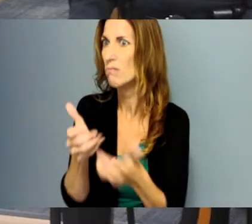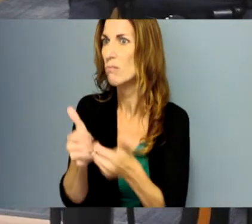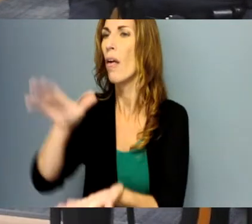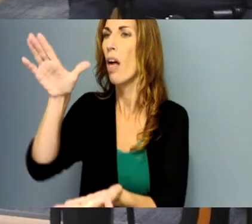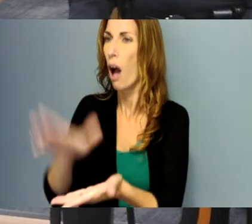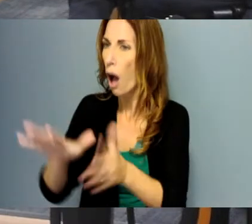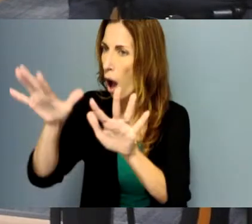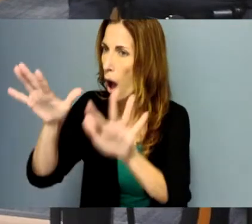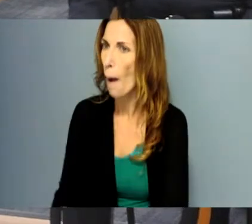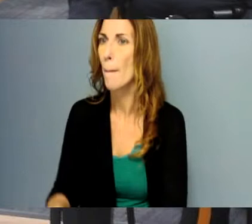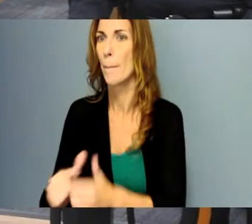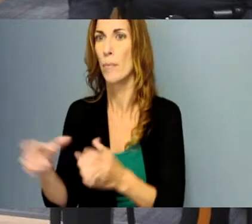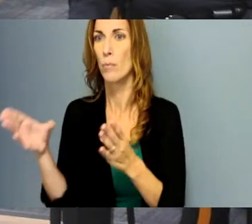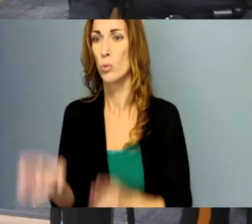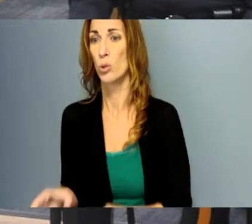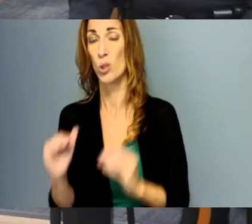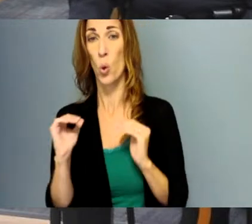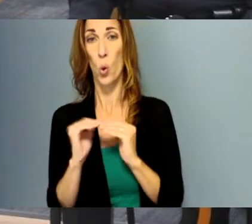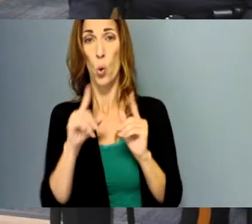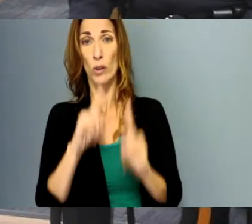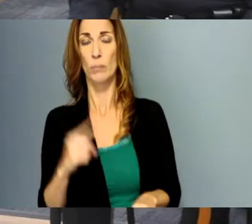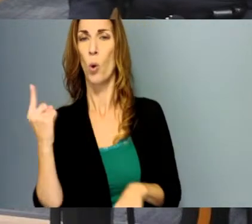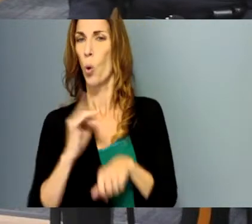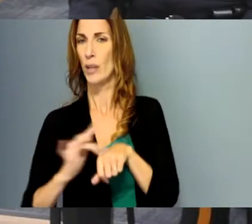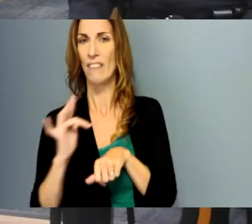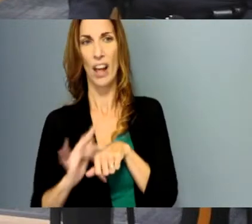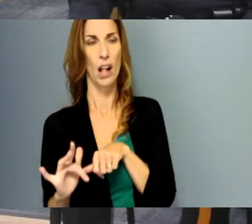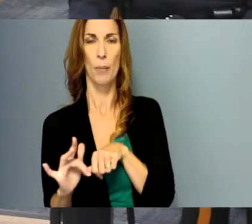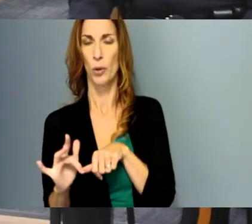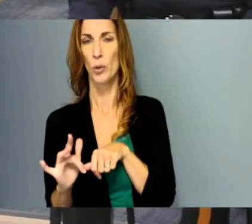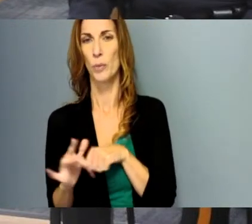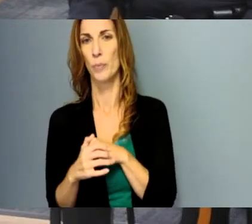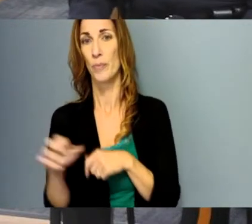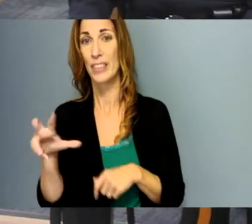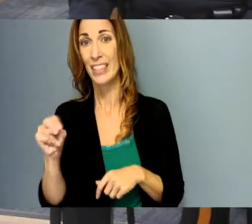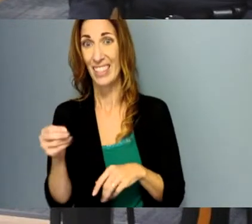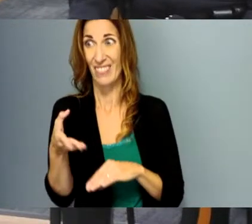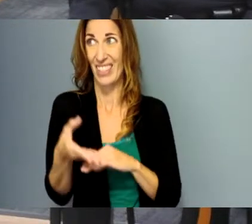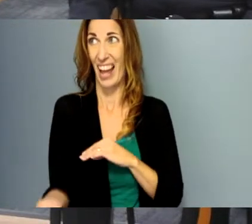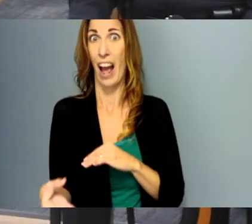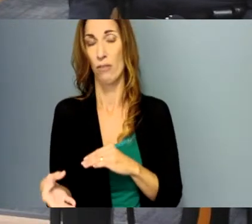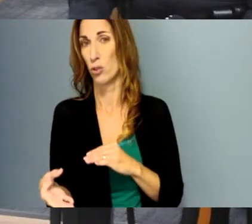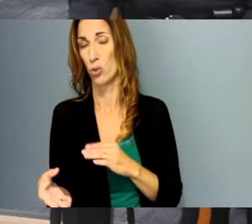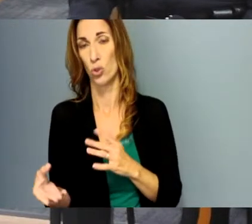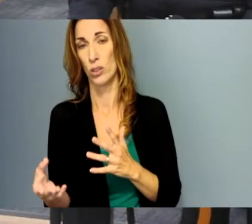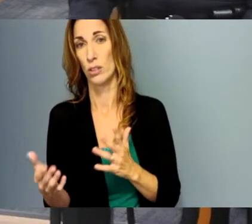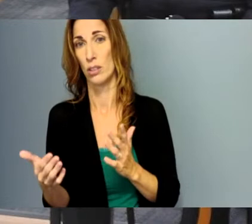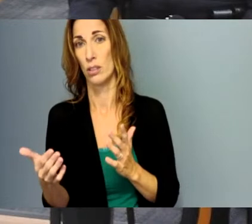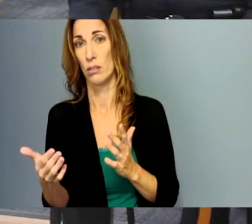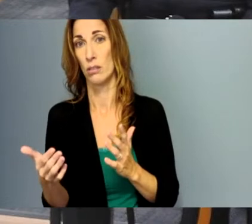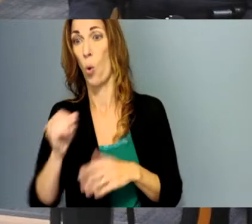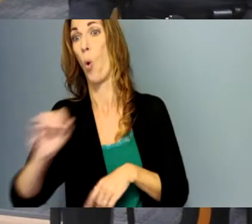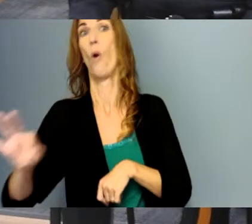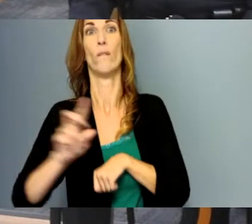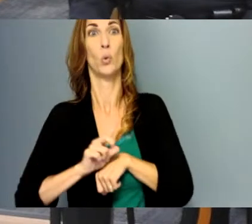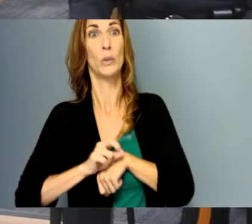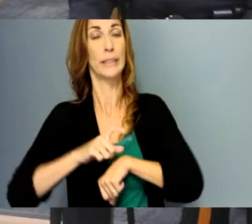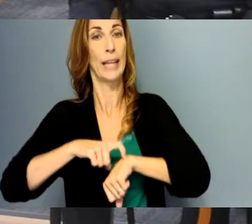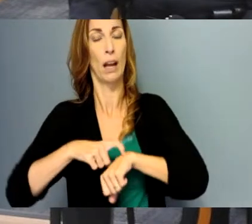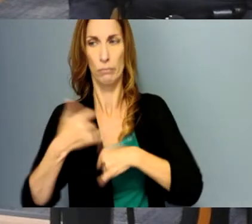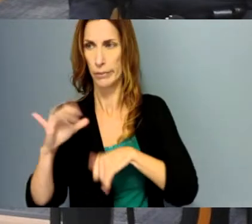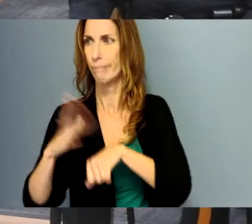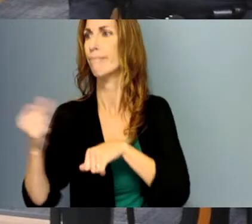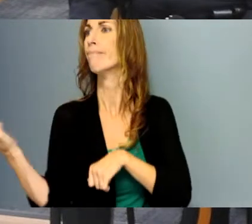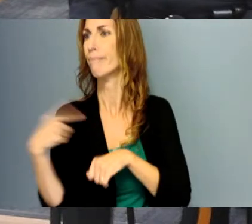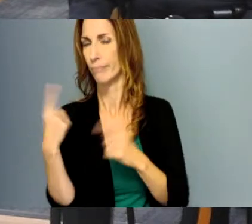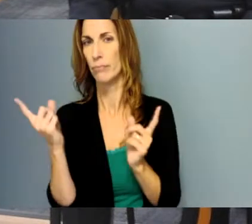co-responder is always available even after and off-duty hours, and he's